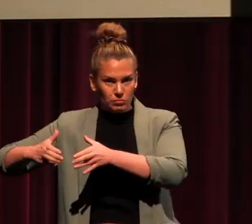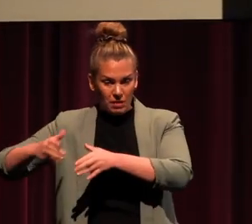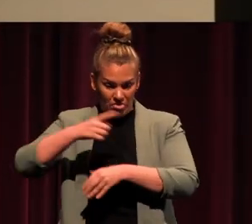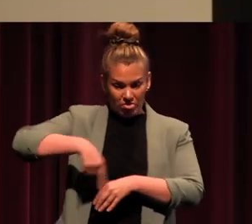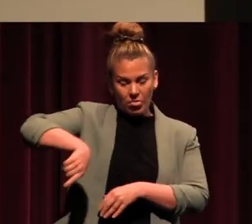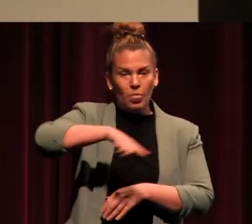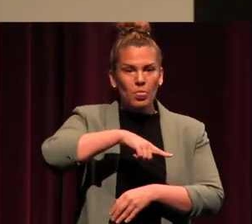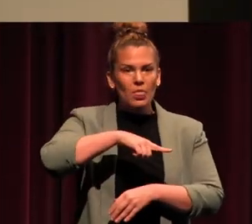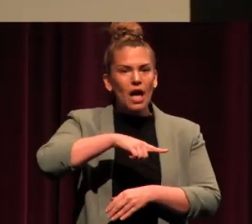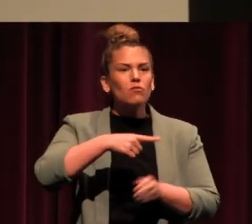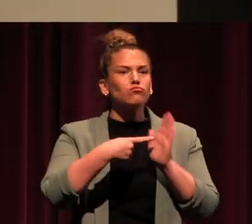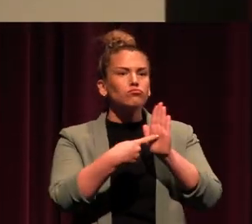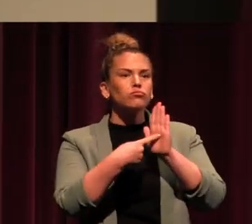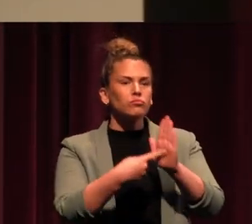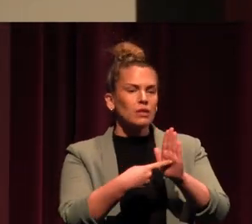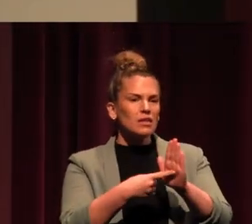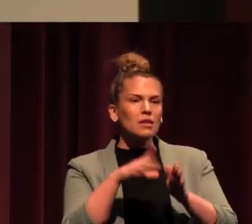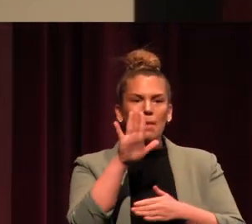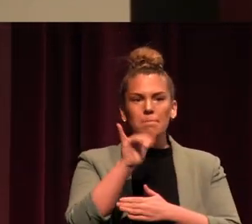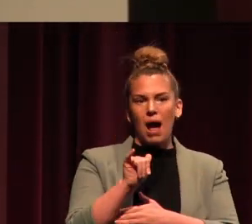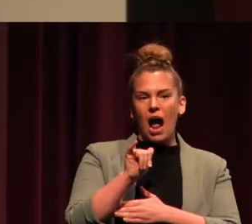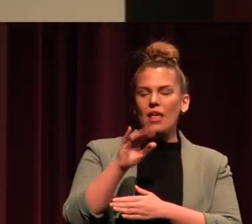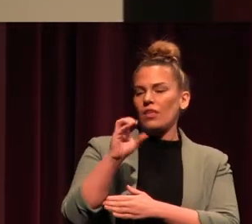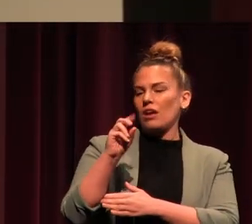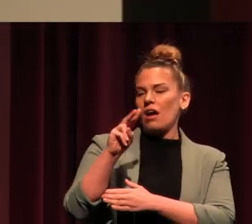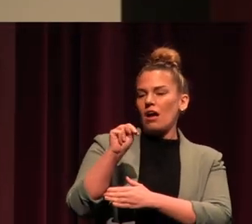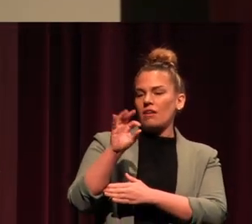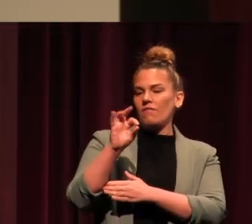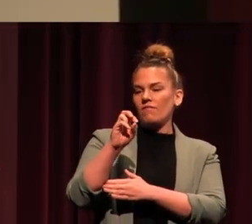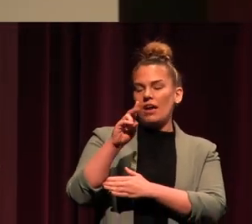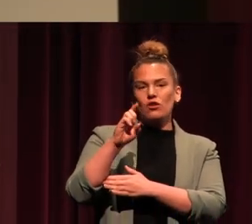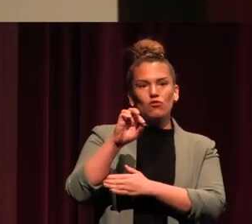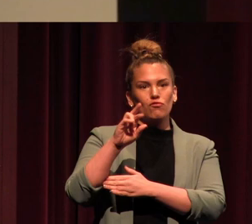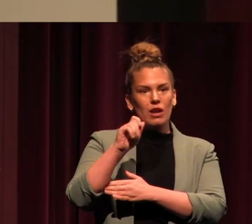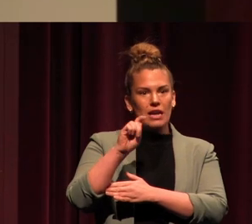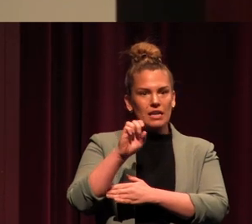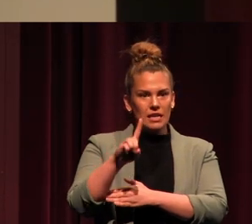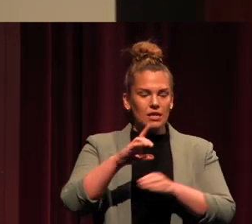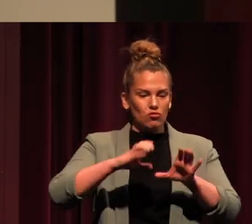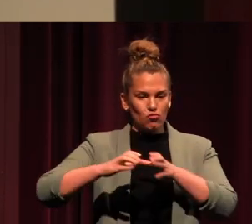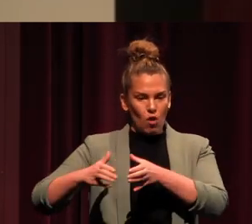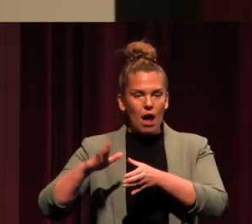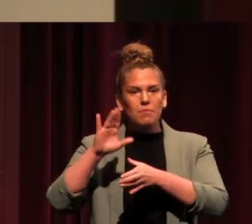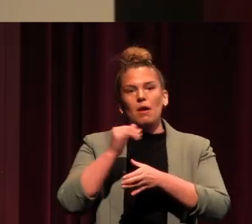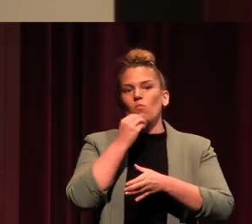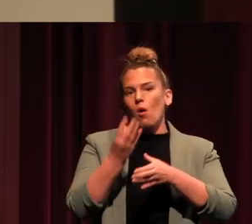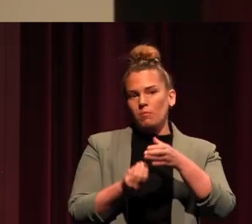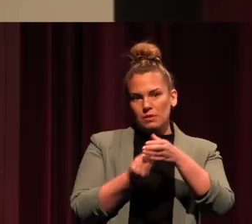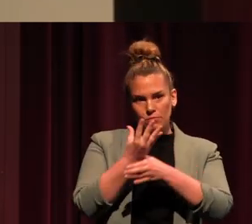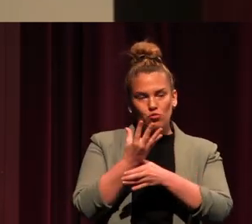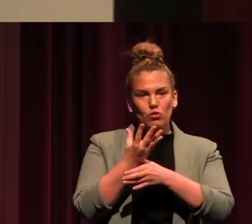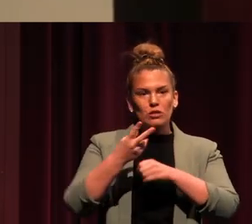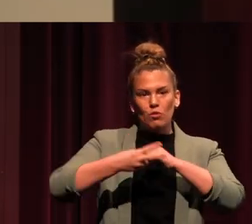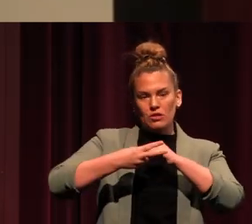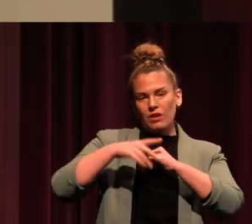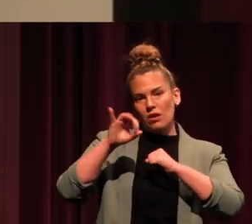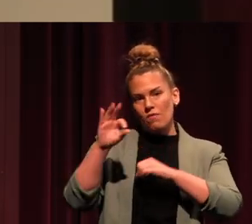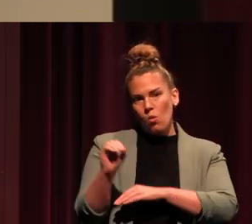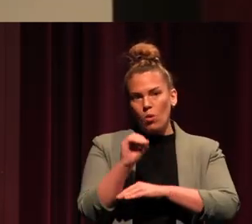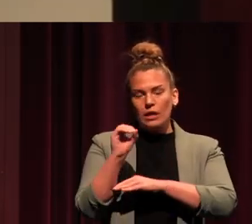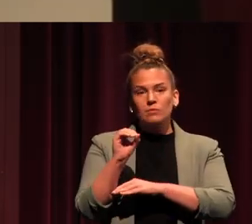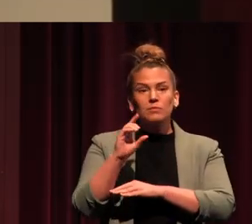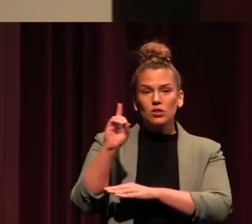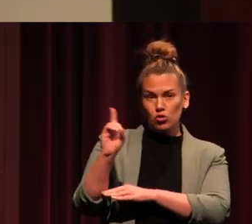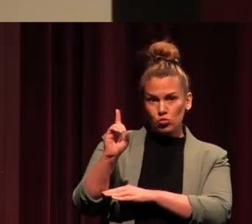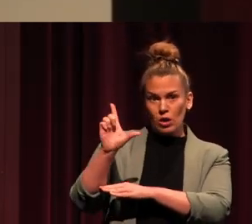These bands are represented today by the Confederated Tribes of the Warm Springs Reservation of Oregon. The Deschutes Land